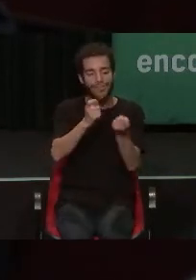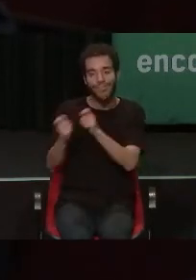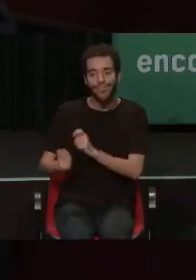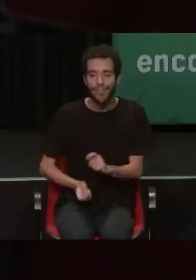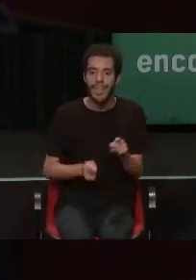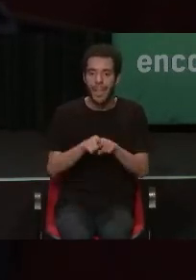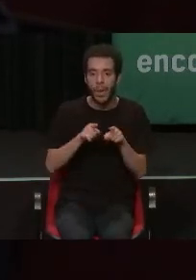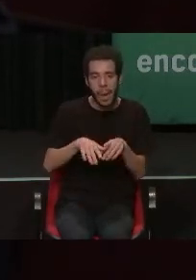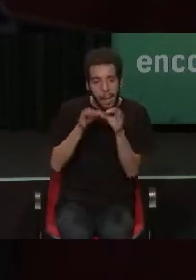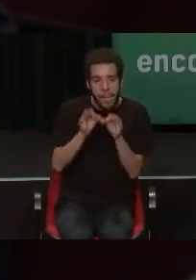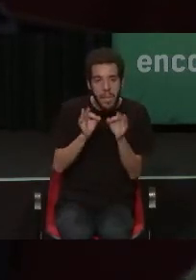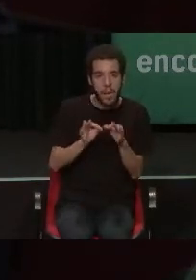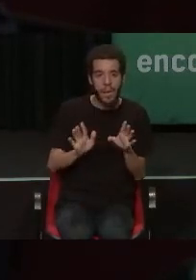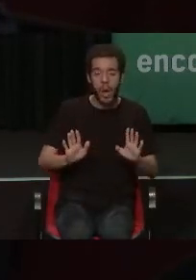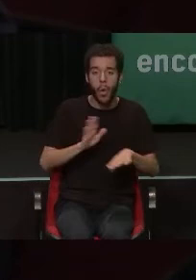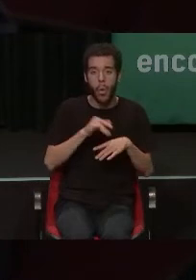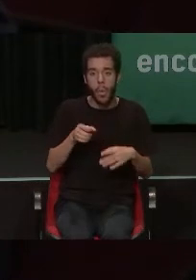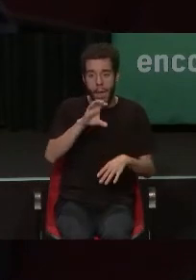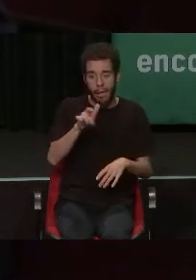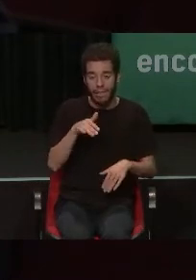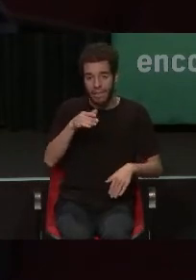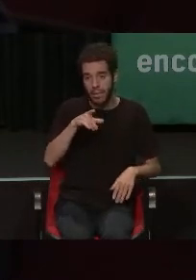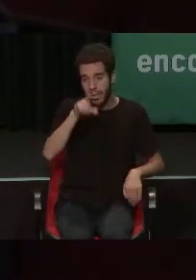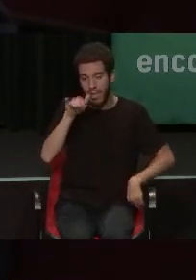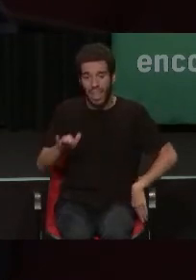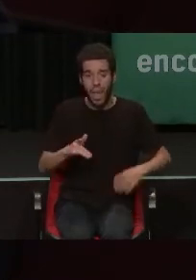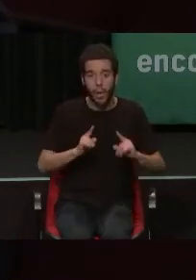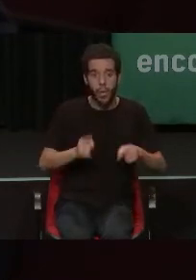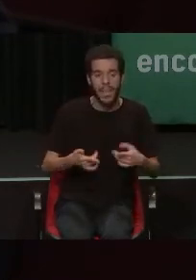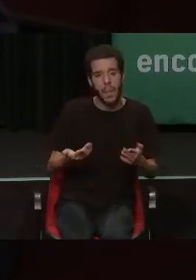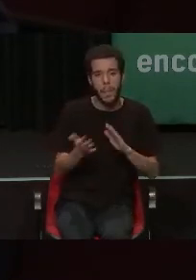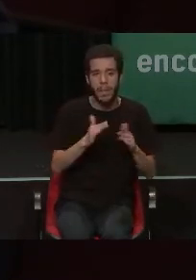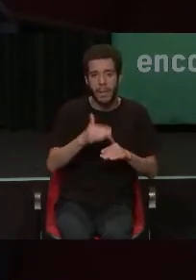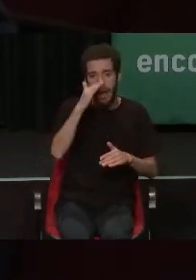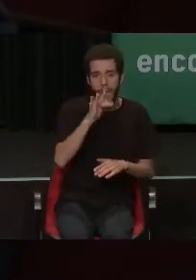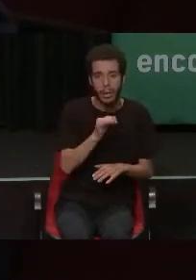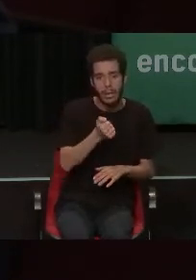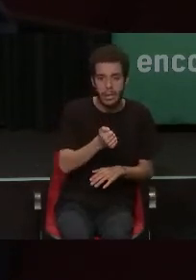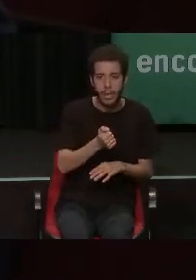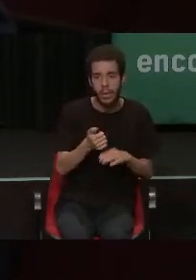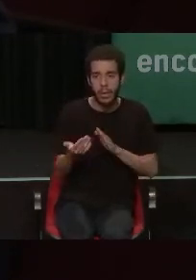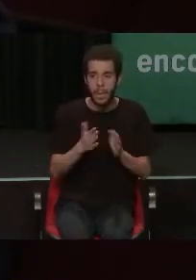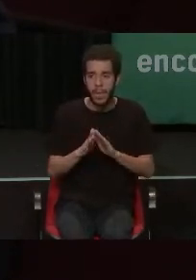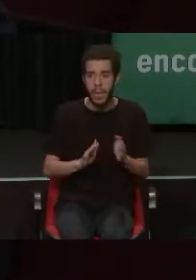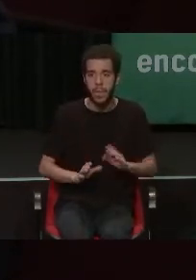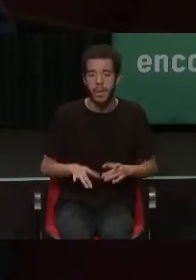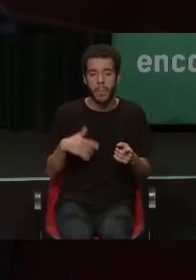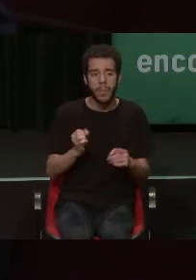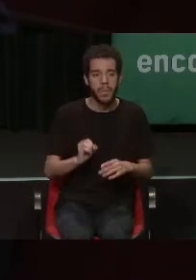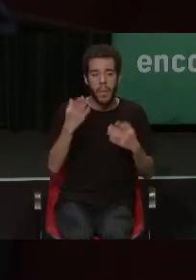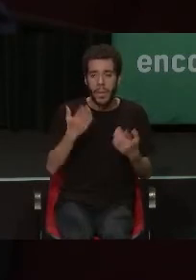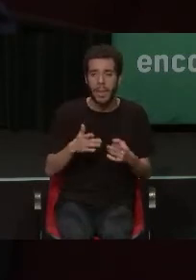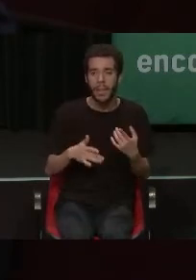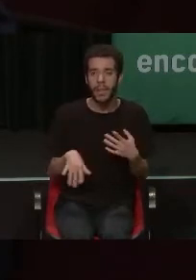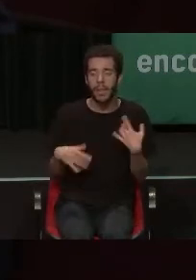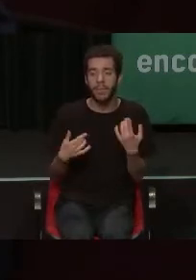the effect. Because why in Egypt breast cancer starts in average of 45, while most of the Western countries and here in Portugal,